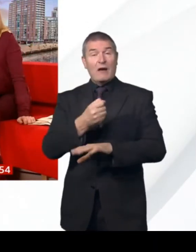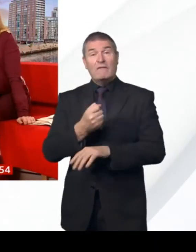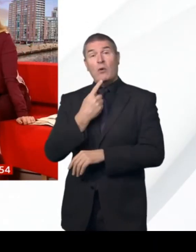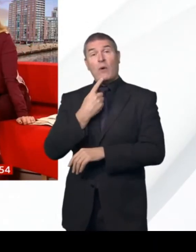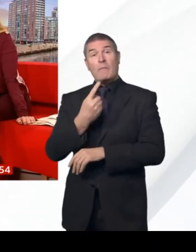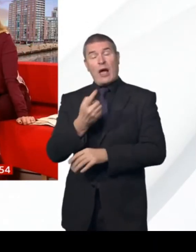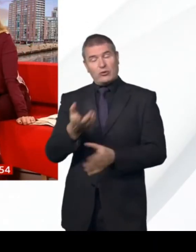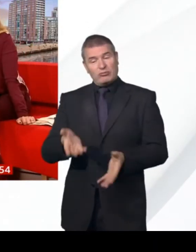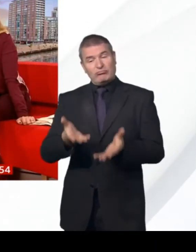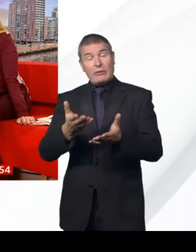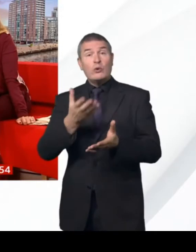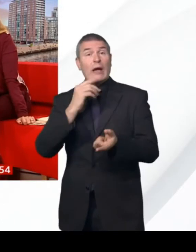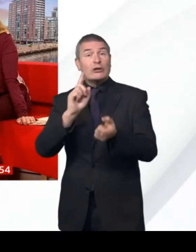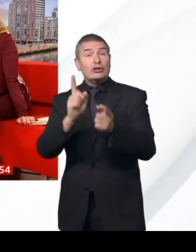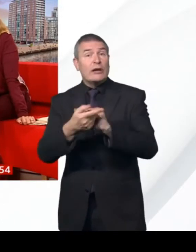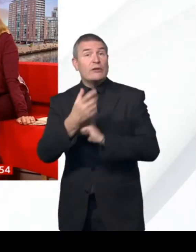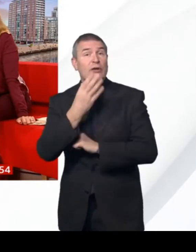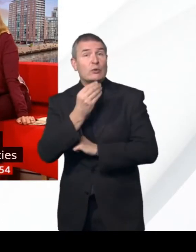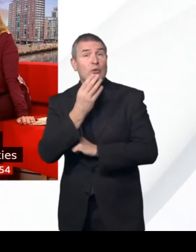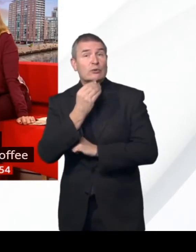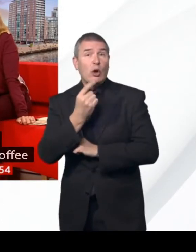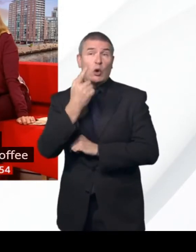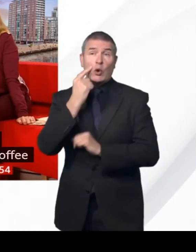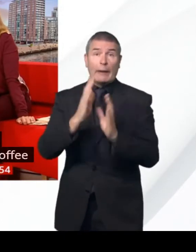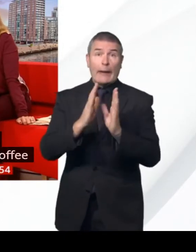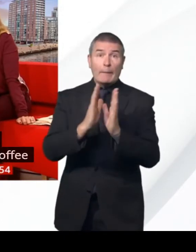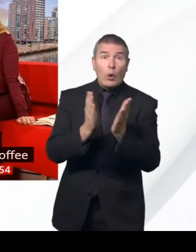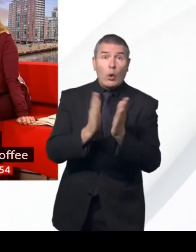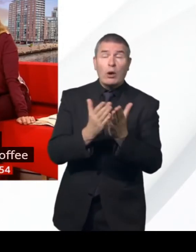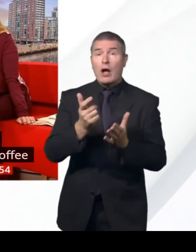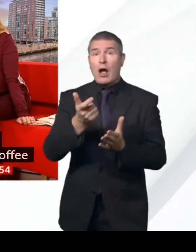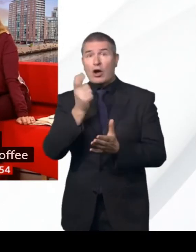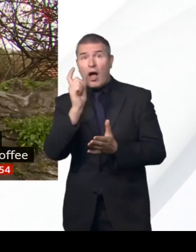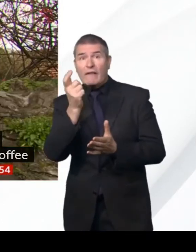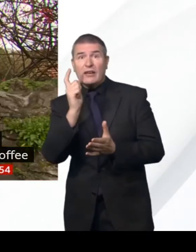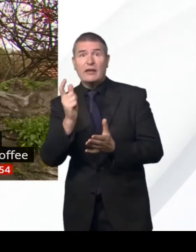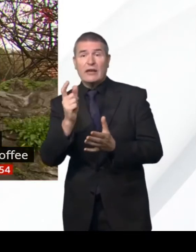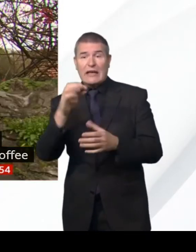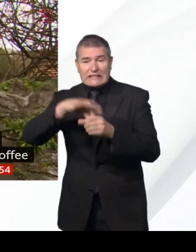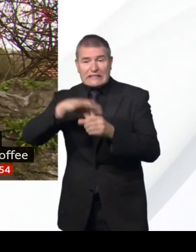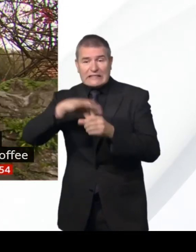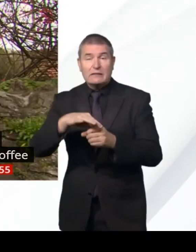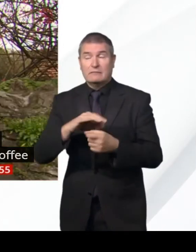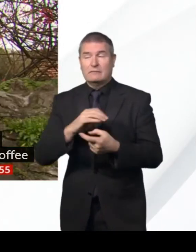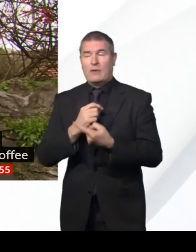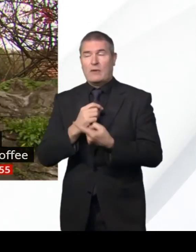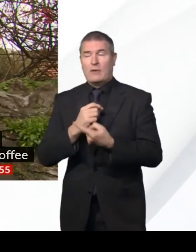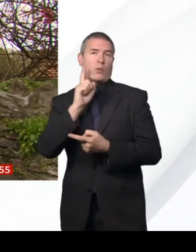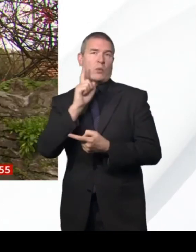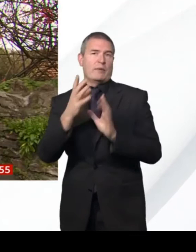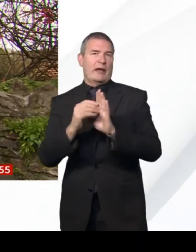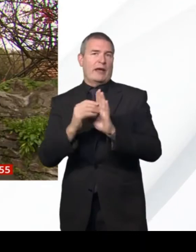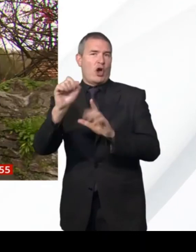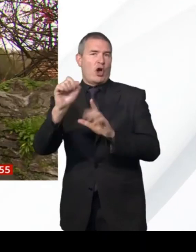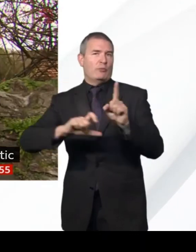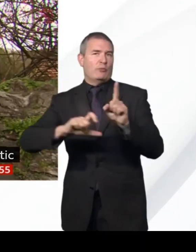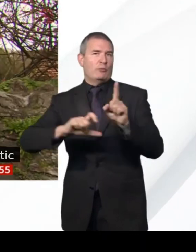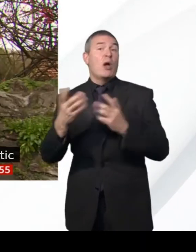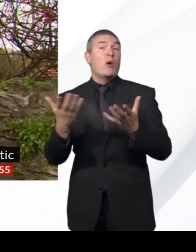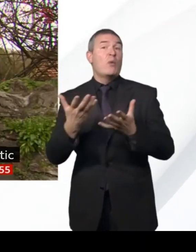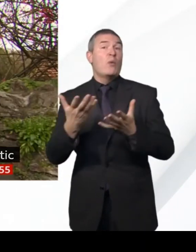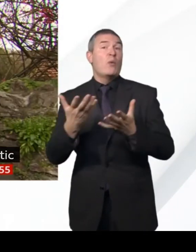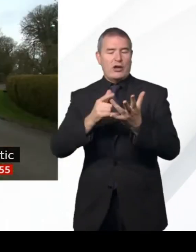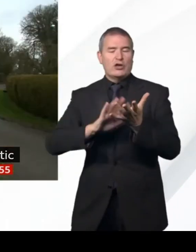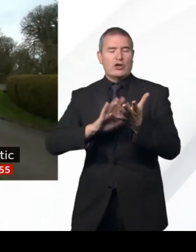for anything from bookshelves to coffee stands. We're joined now by Becky Lloyd from her artistic community phone box in Somerset, and Martin